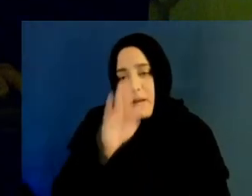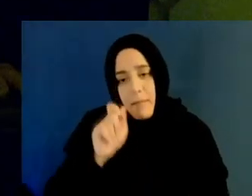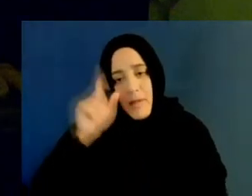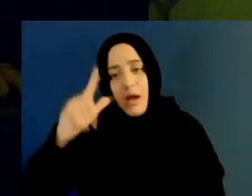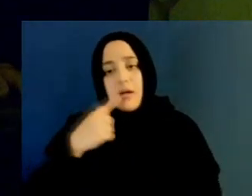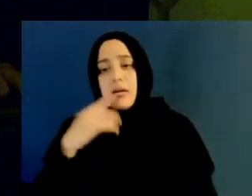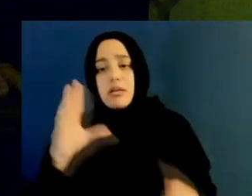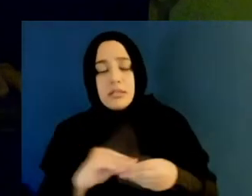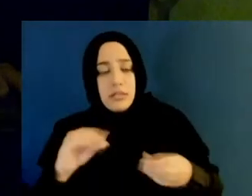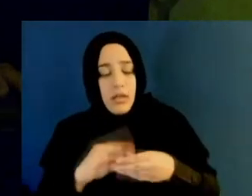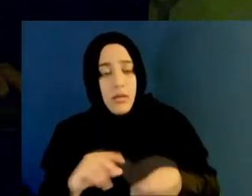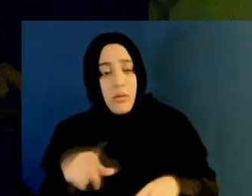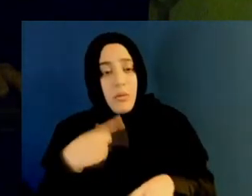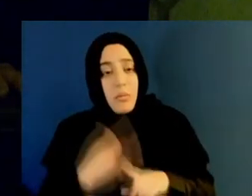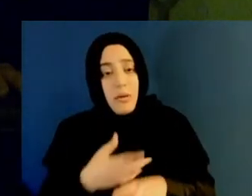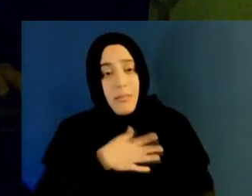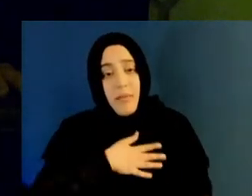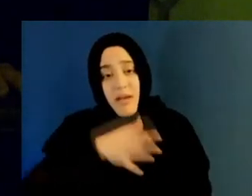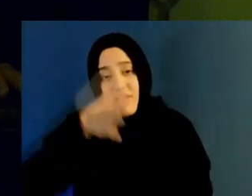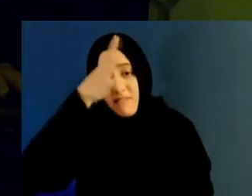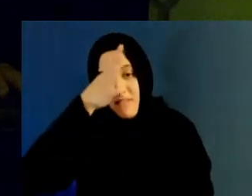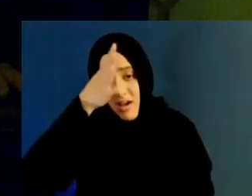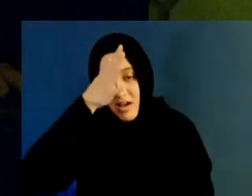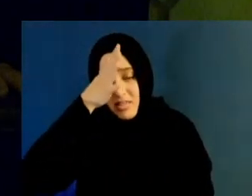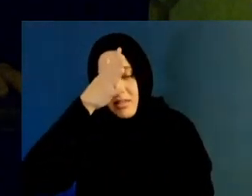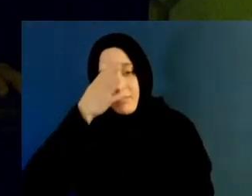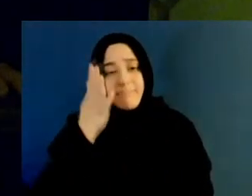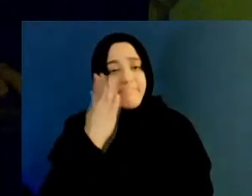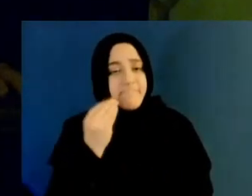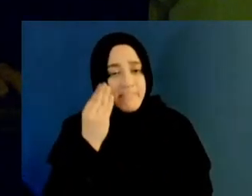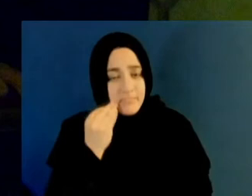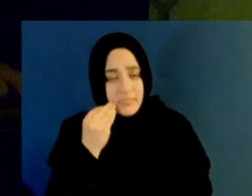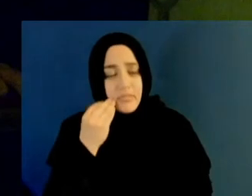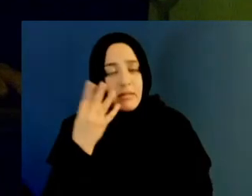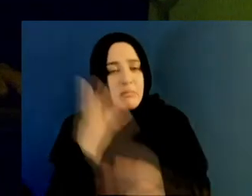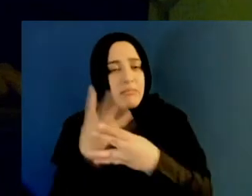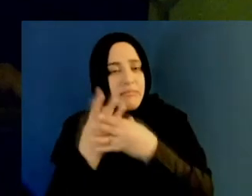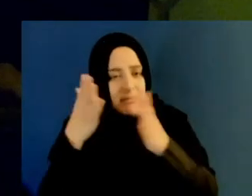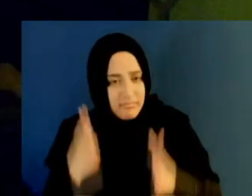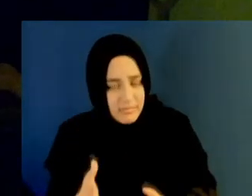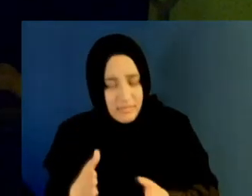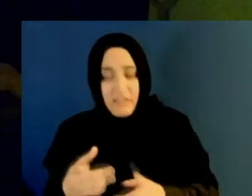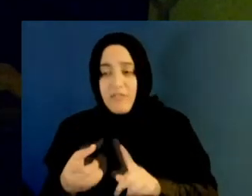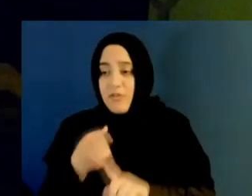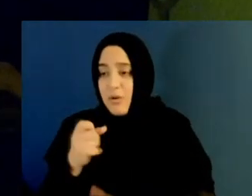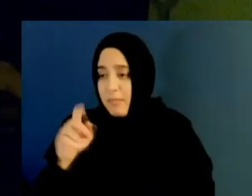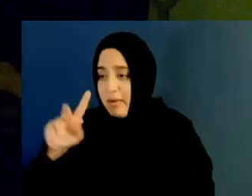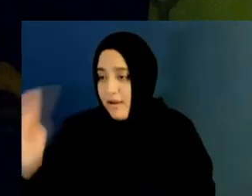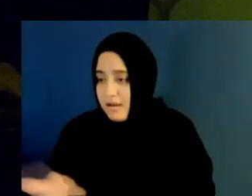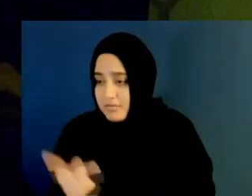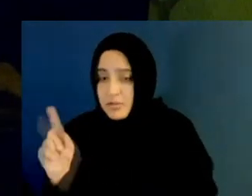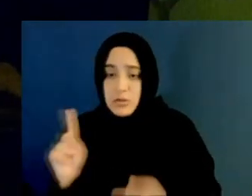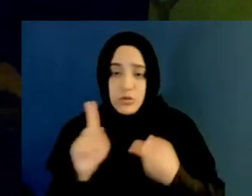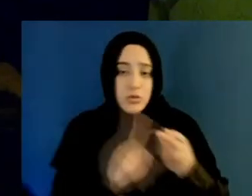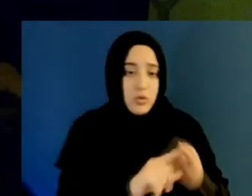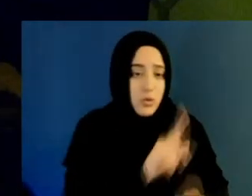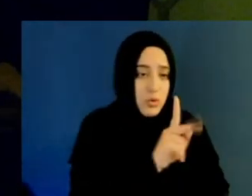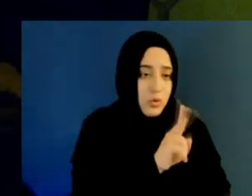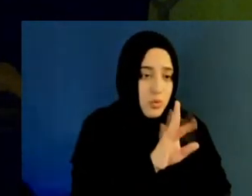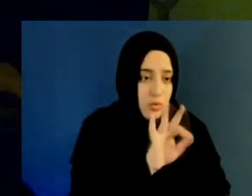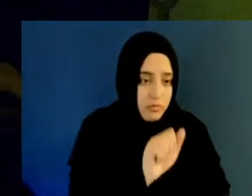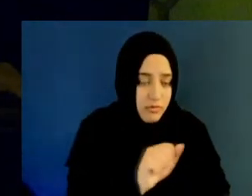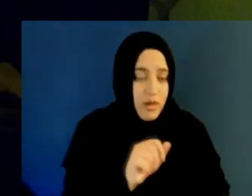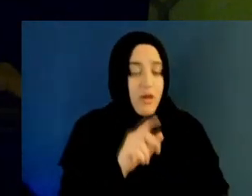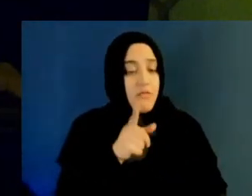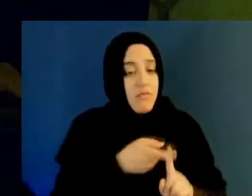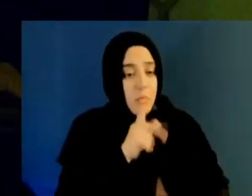a prisoner from Karbala to Kufa and Kufa to Sham, the manner in which they whipped my